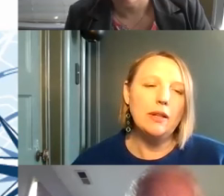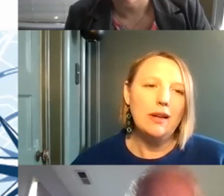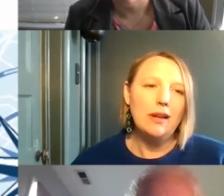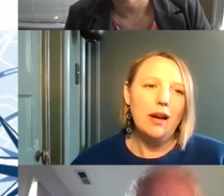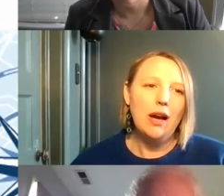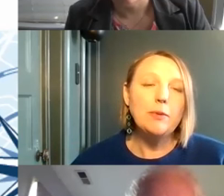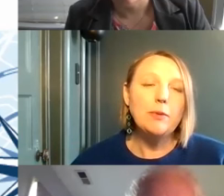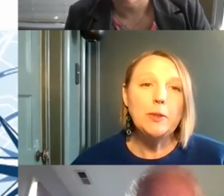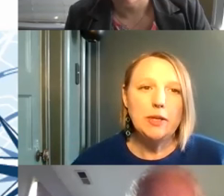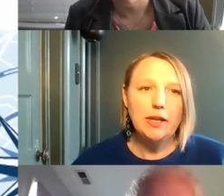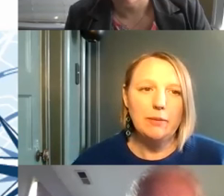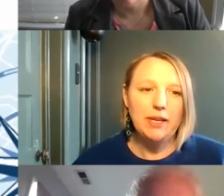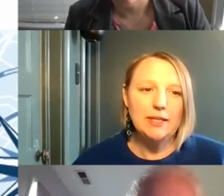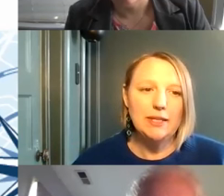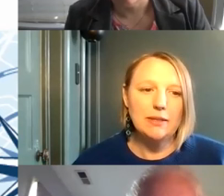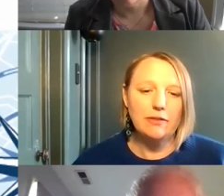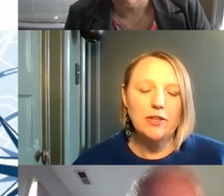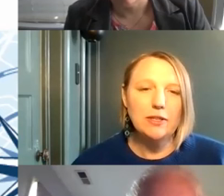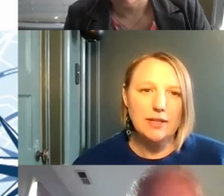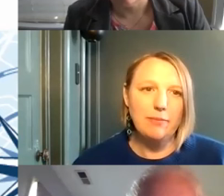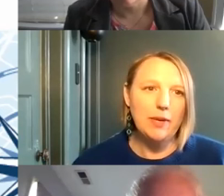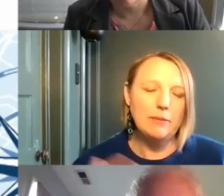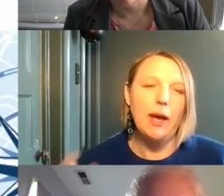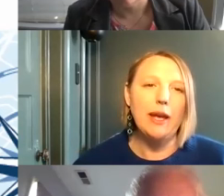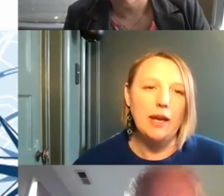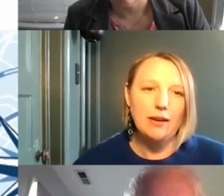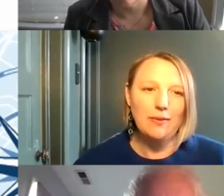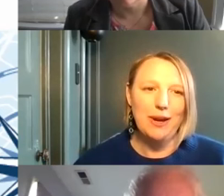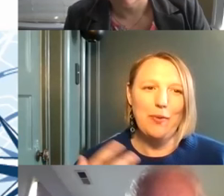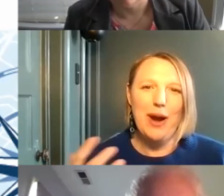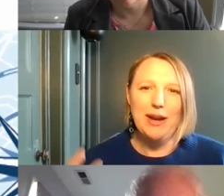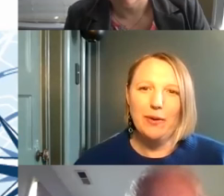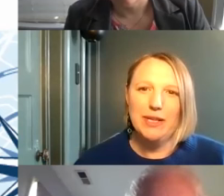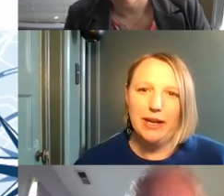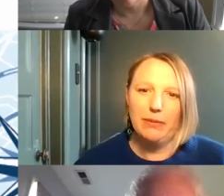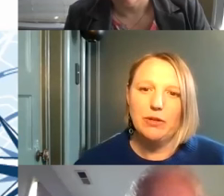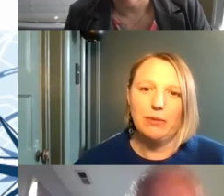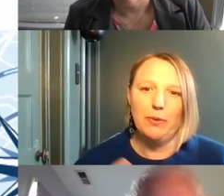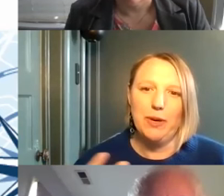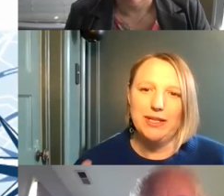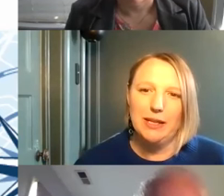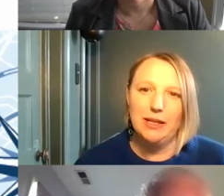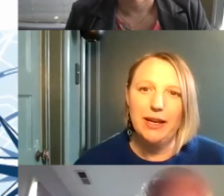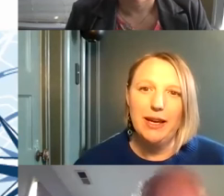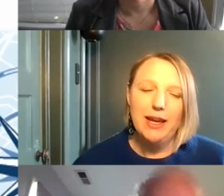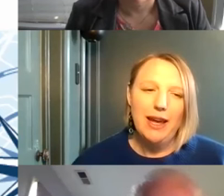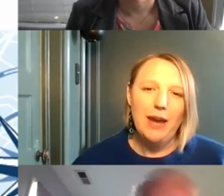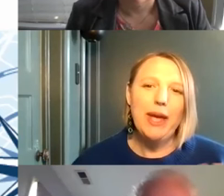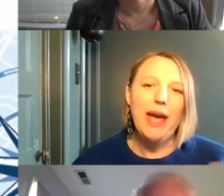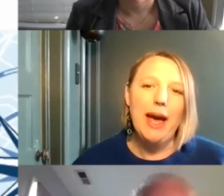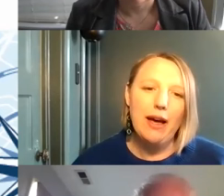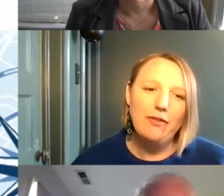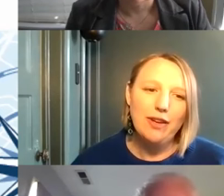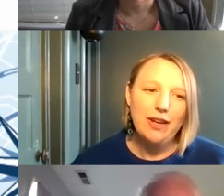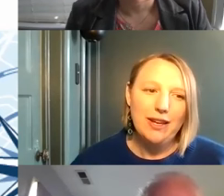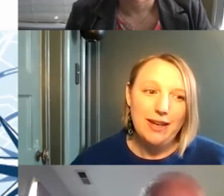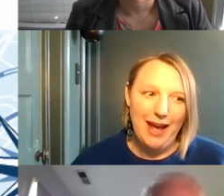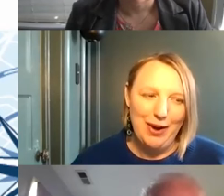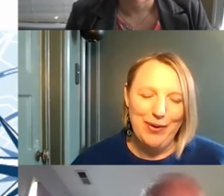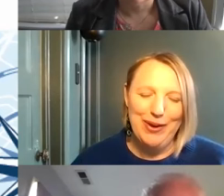real opportunity here because the first step is buy-in, right? Why are we talking about trauma? What does that look like? Yes. And we